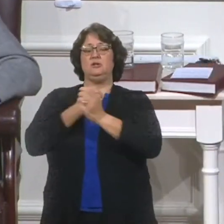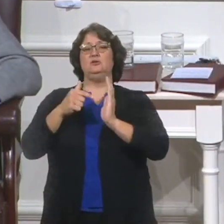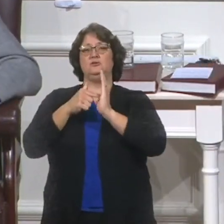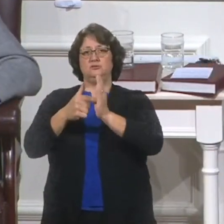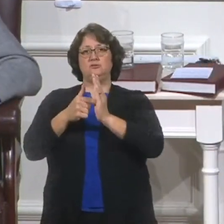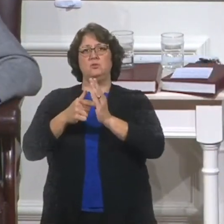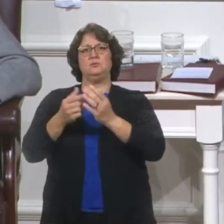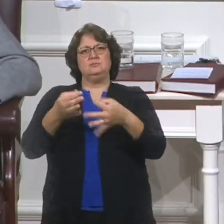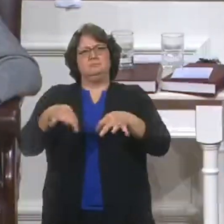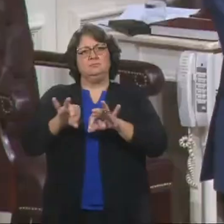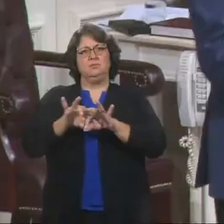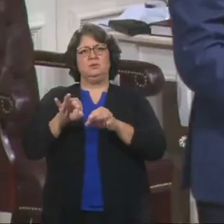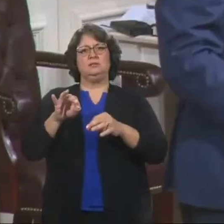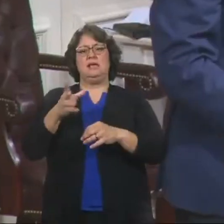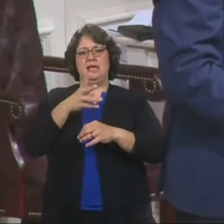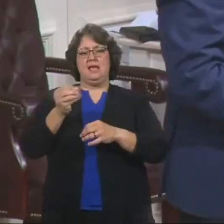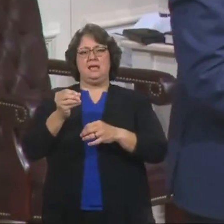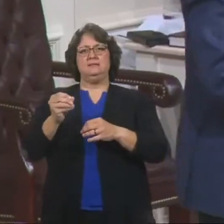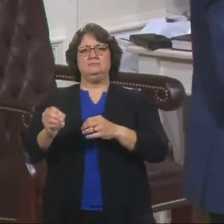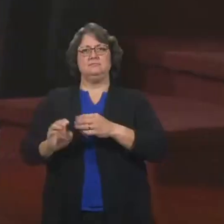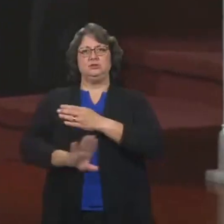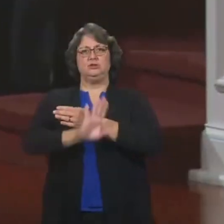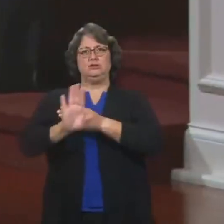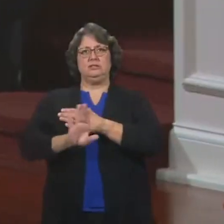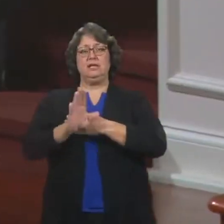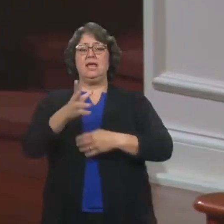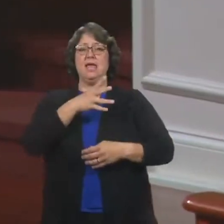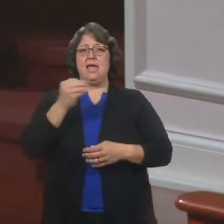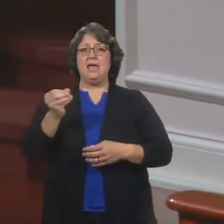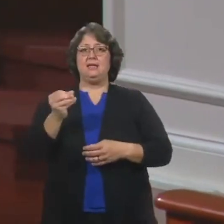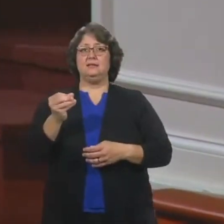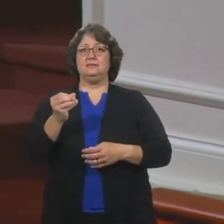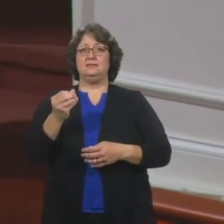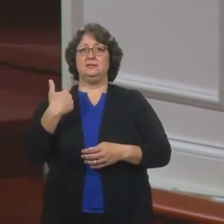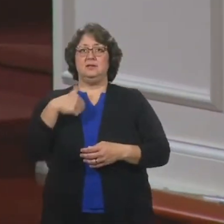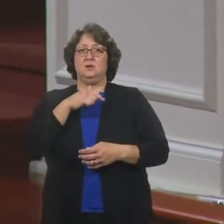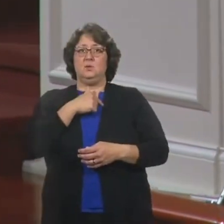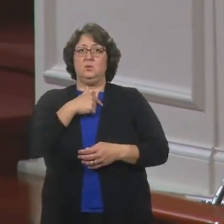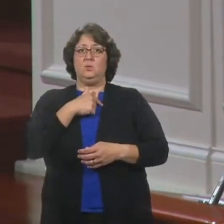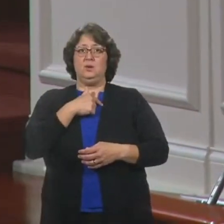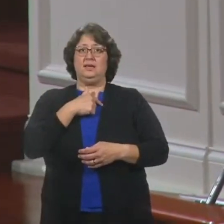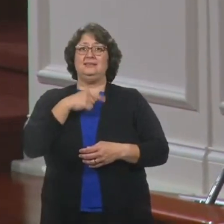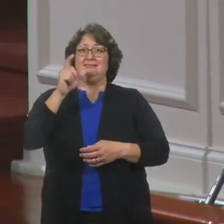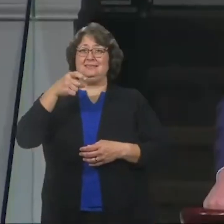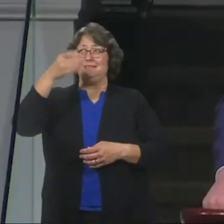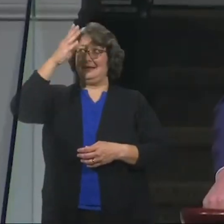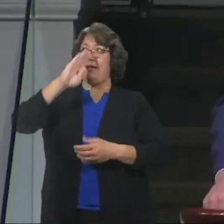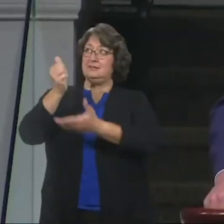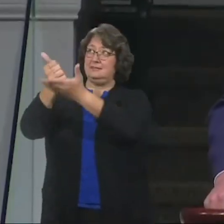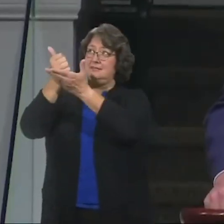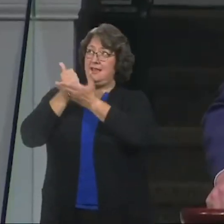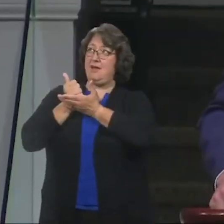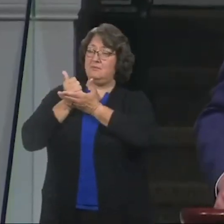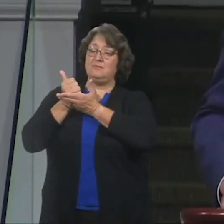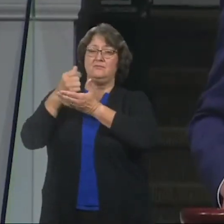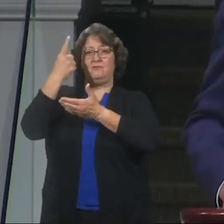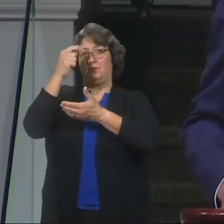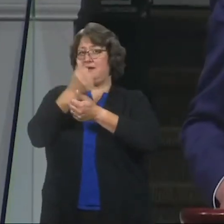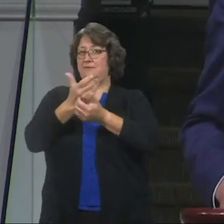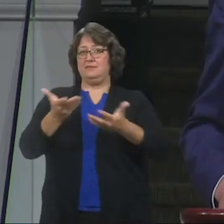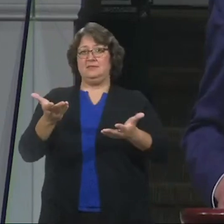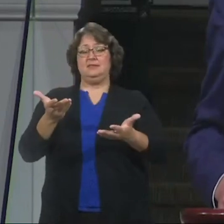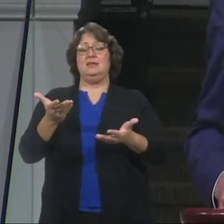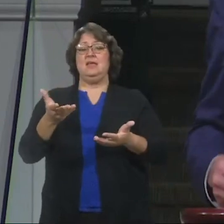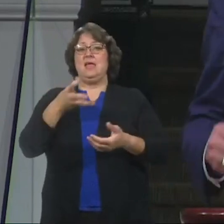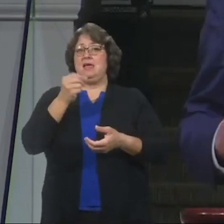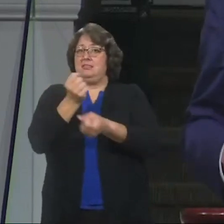security. But we're whistling the wind if we think we can do this without the help of God. Now, love is